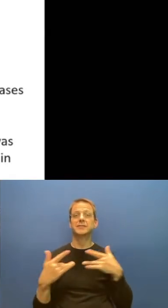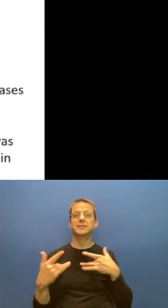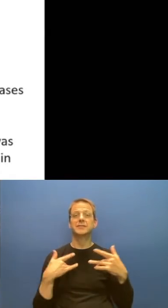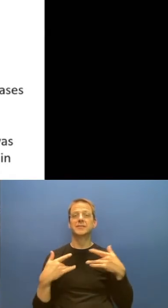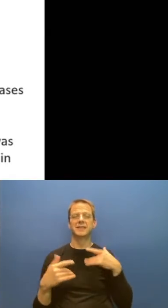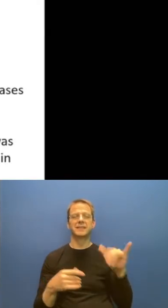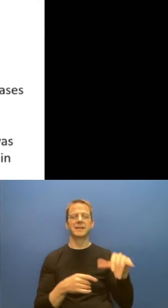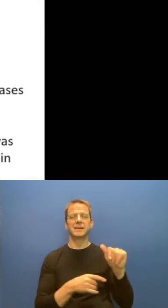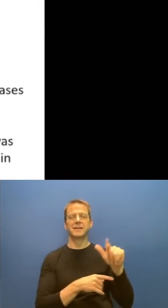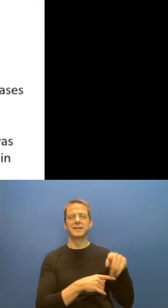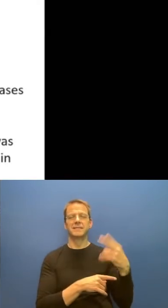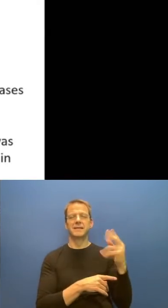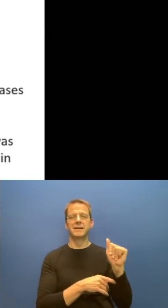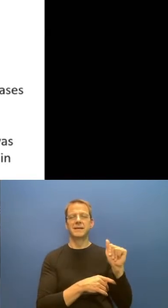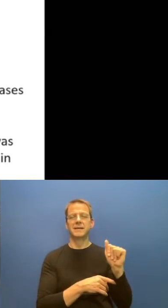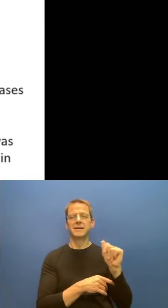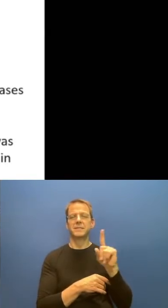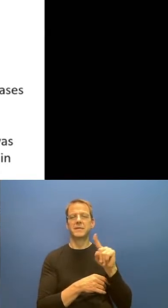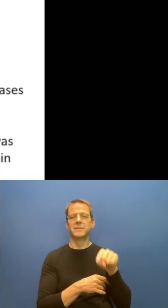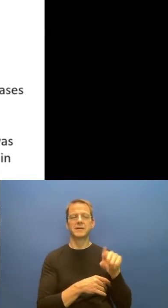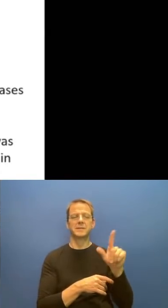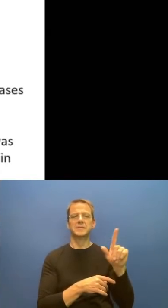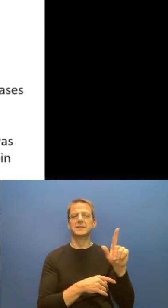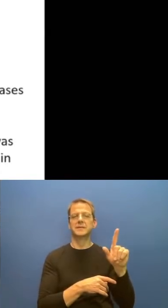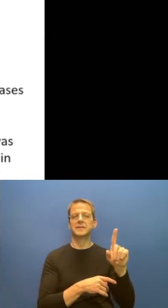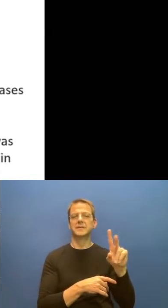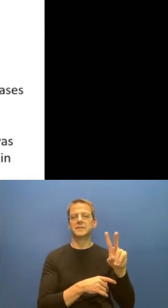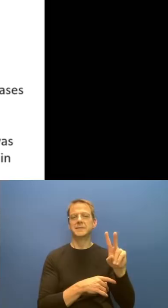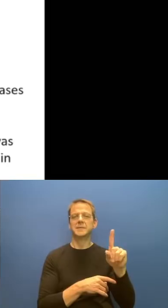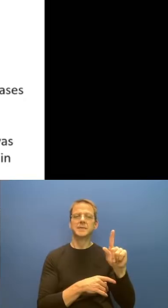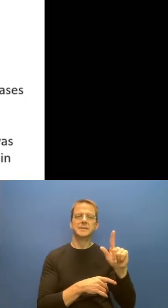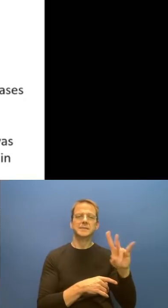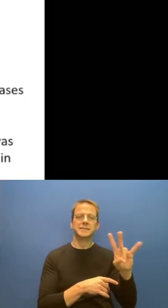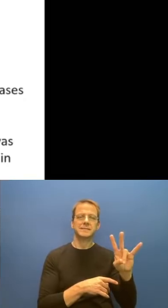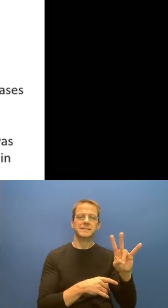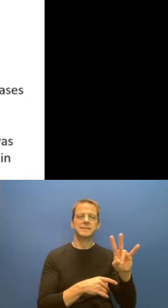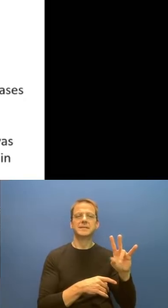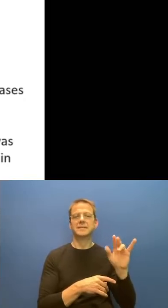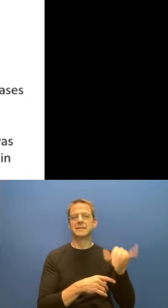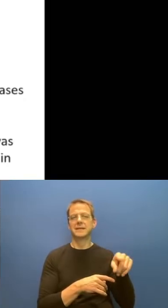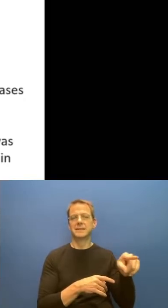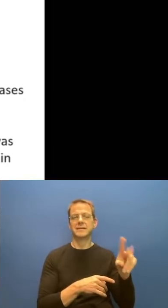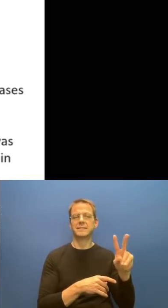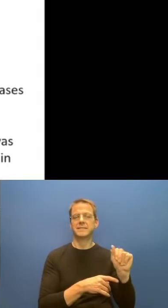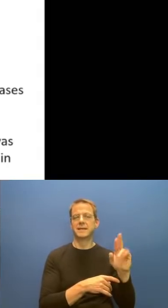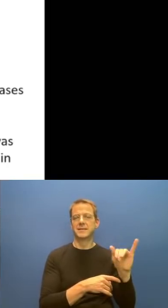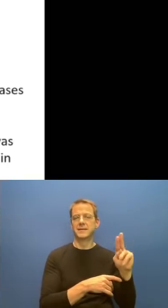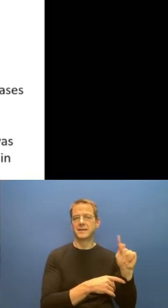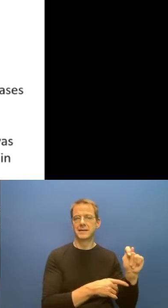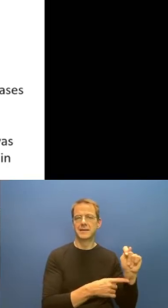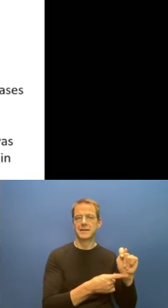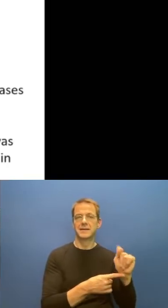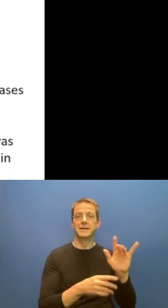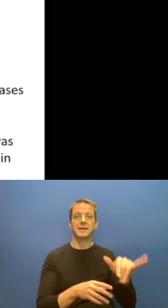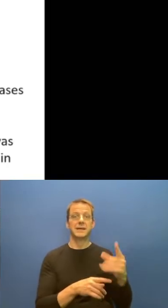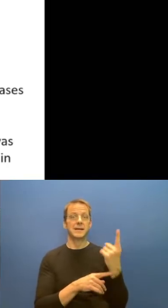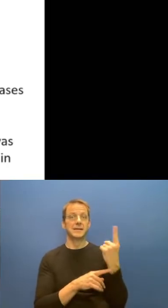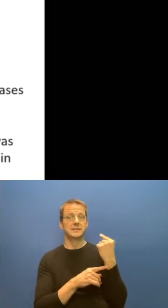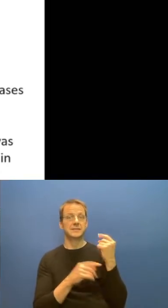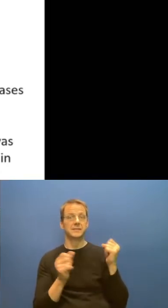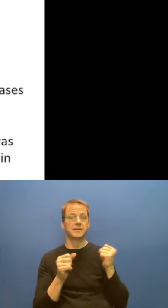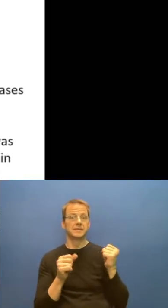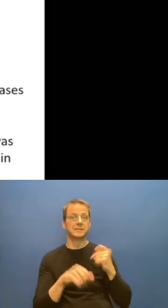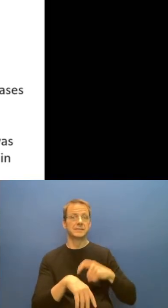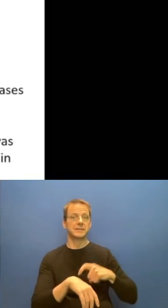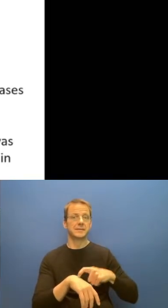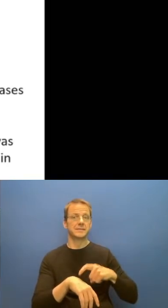in Alberta in winter last year. So there's linear scale on the top graph and logarithmic scale